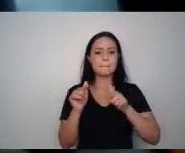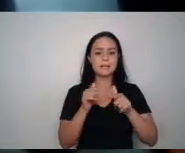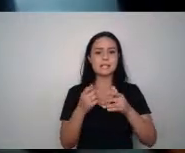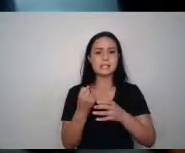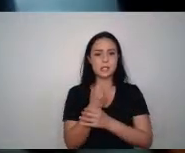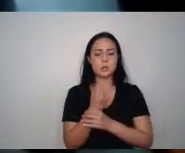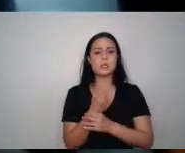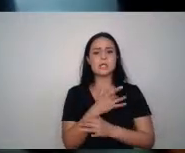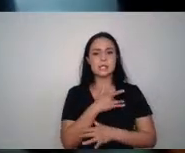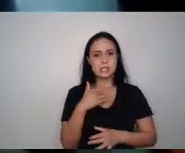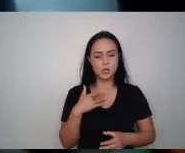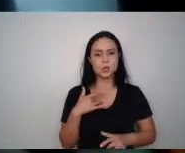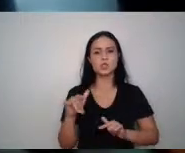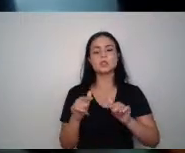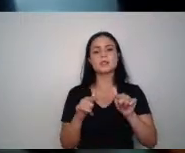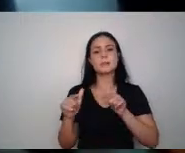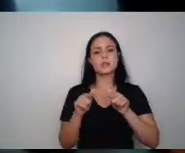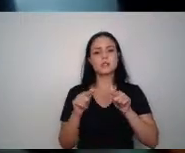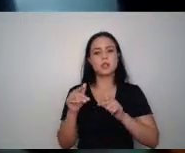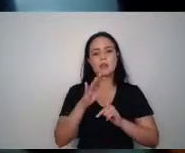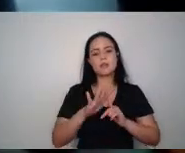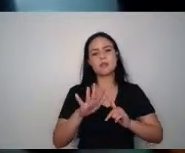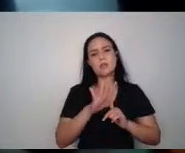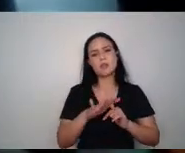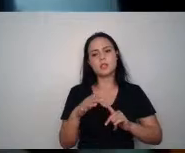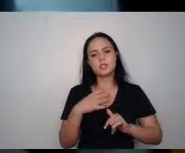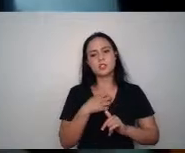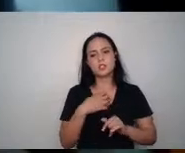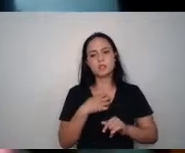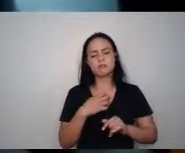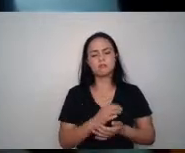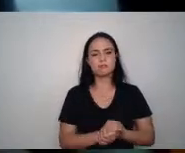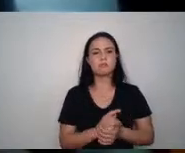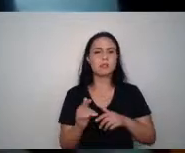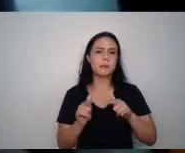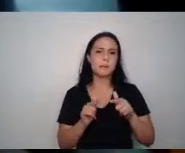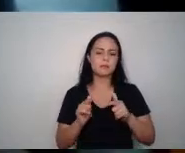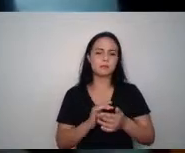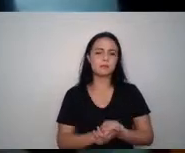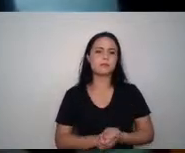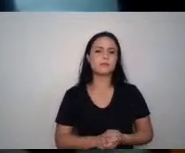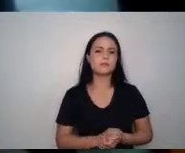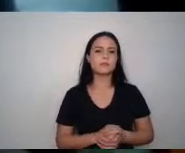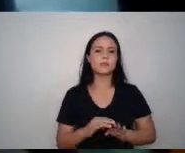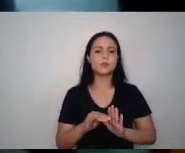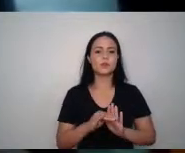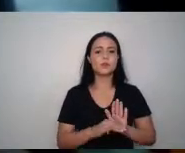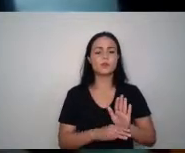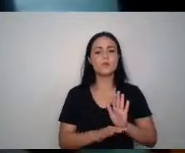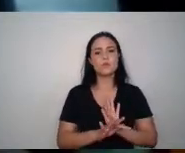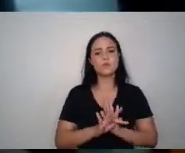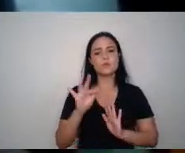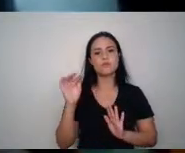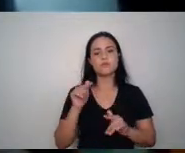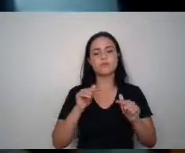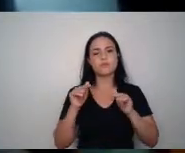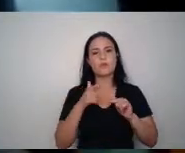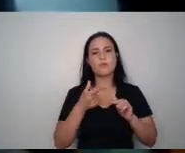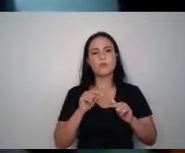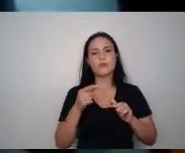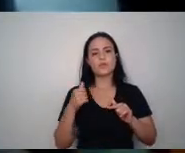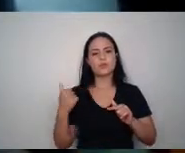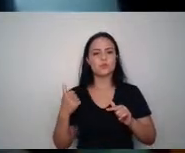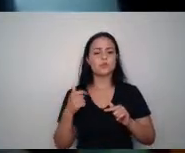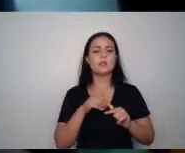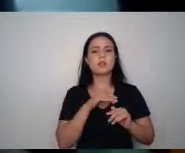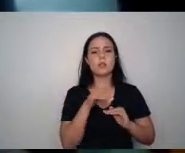It's about to do with the working conditions and this way of providing services. And the Green Book of the